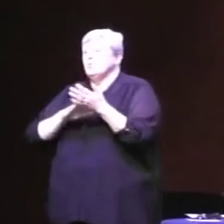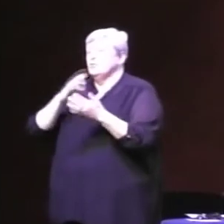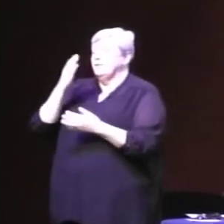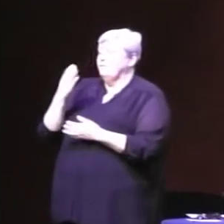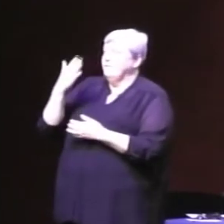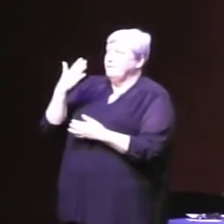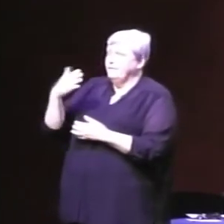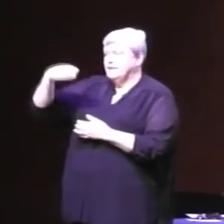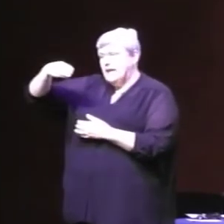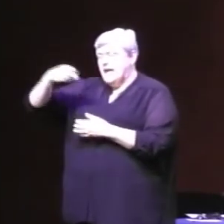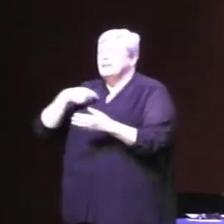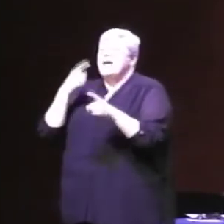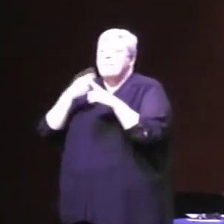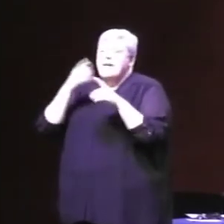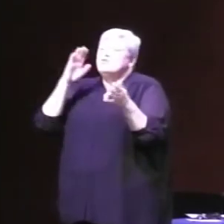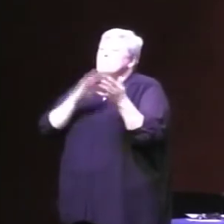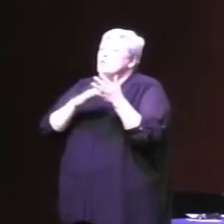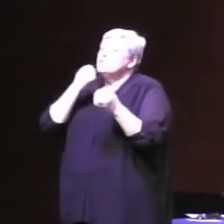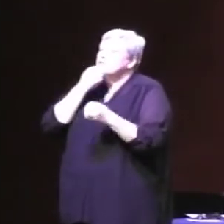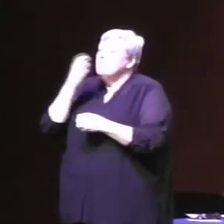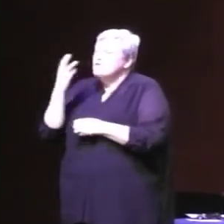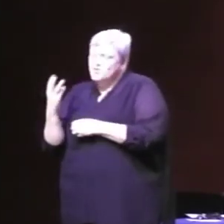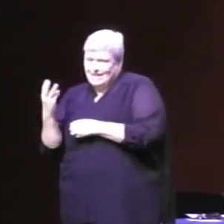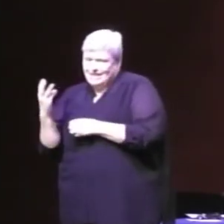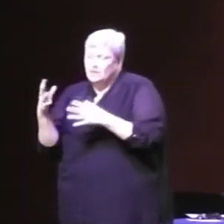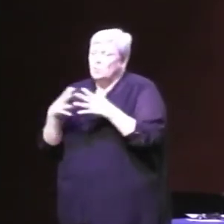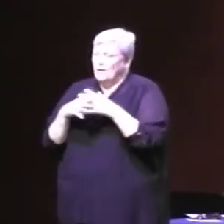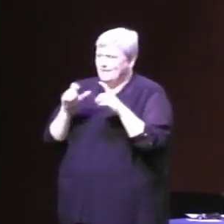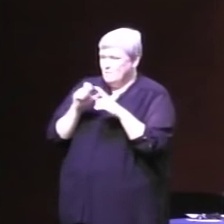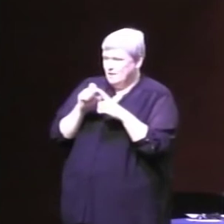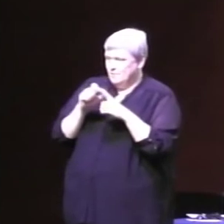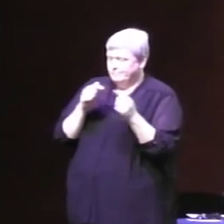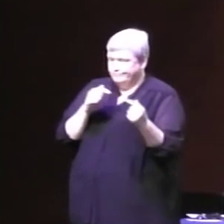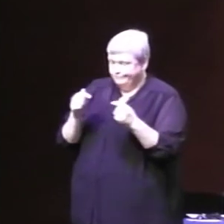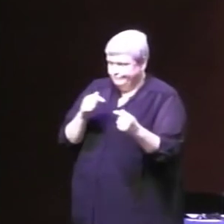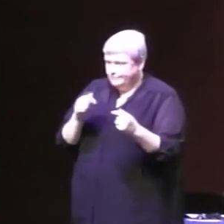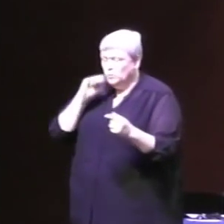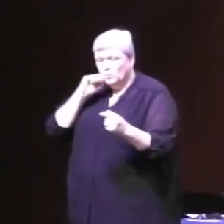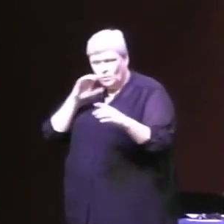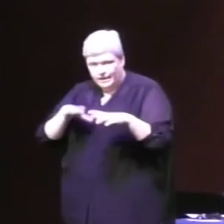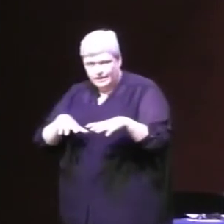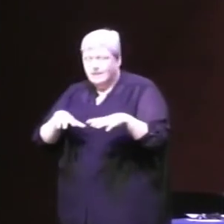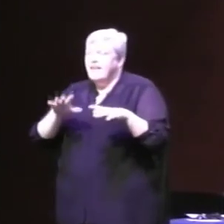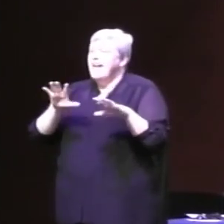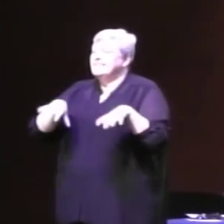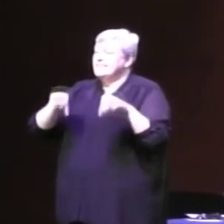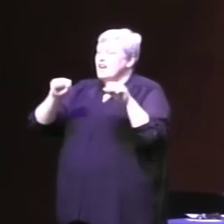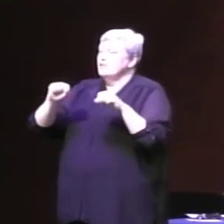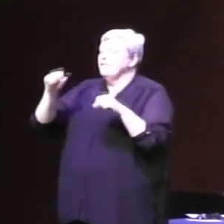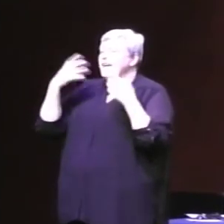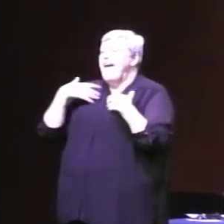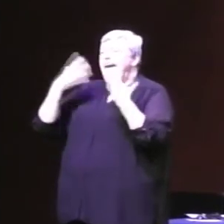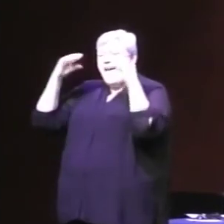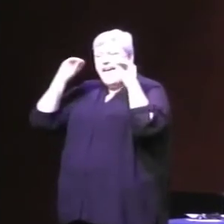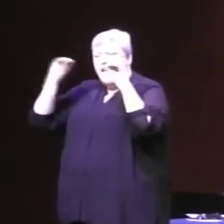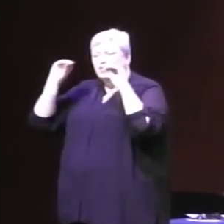59. Emergency motion number 3, Western Bartonshire dispute, will be debated at the beginning of the Education and Lifelong Learning